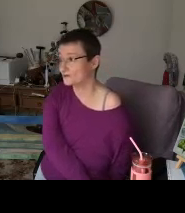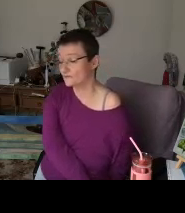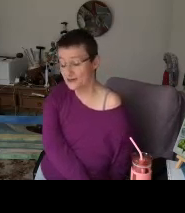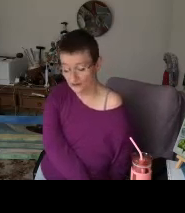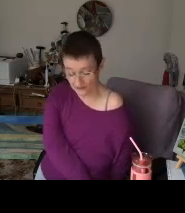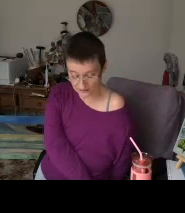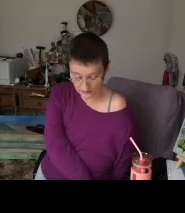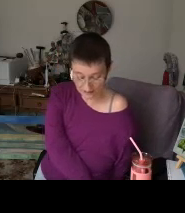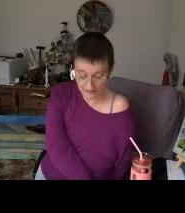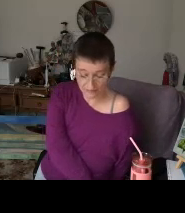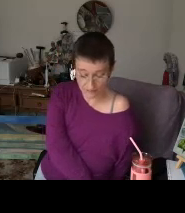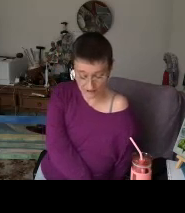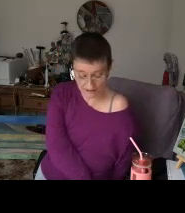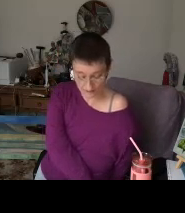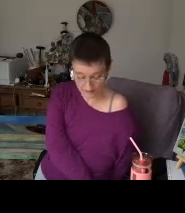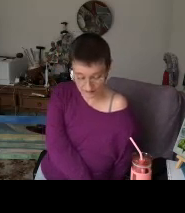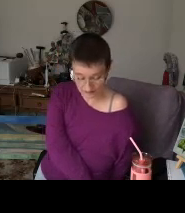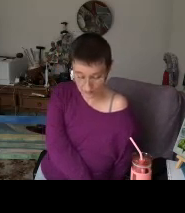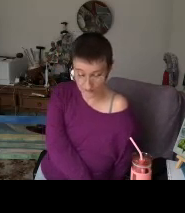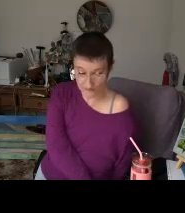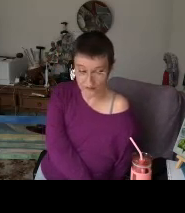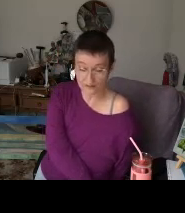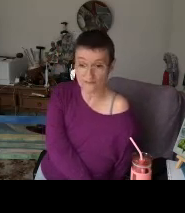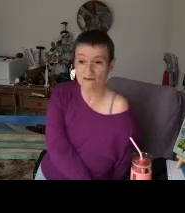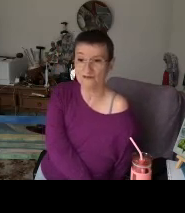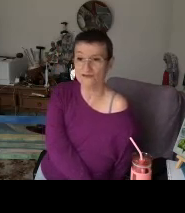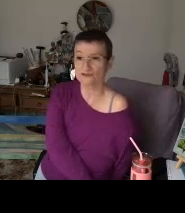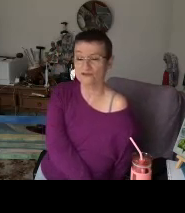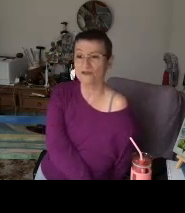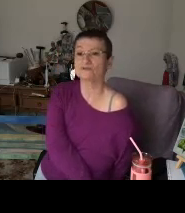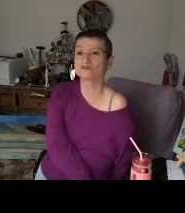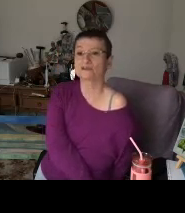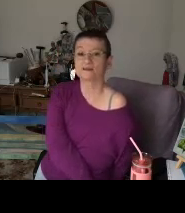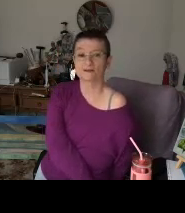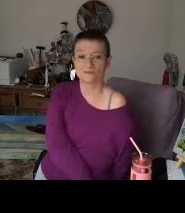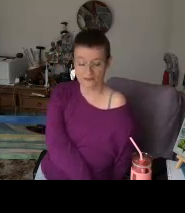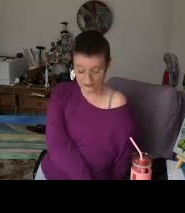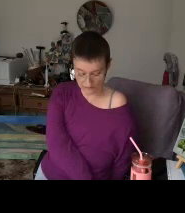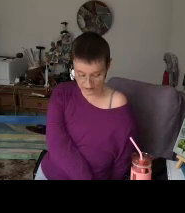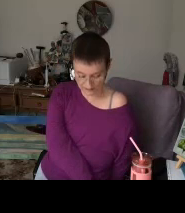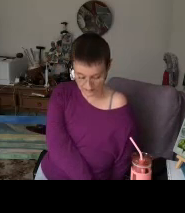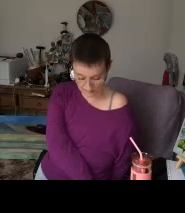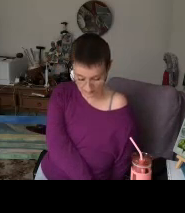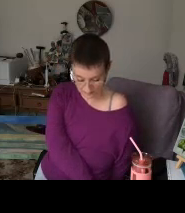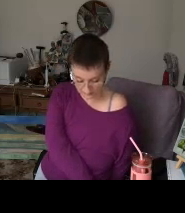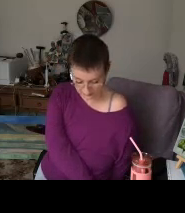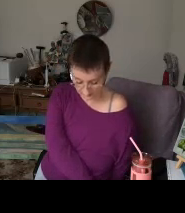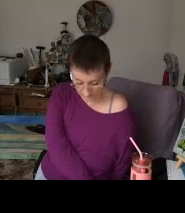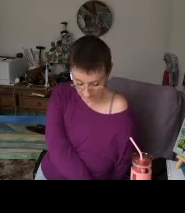one in Finland, and they're all collaborating with various studios in the UK